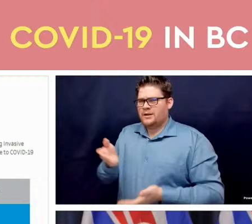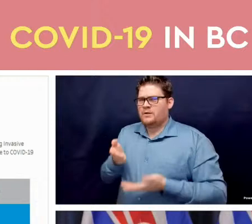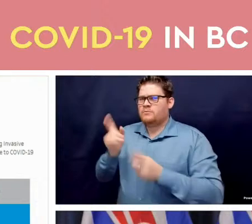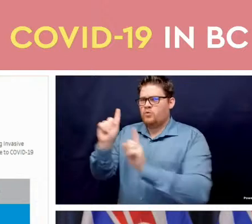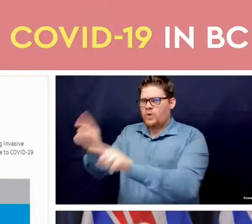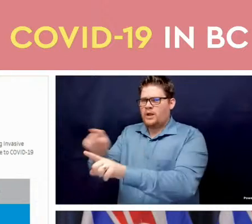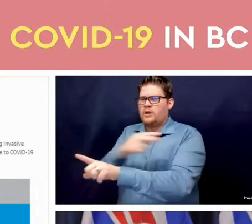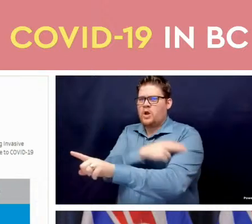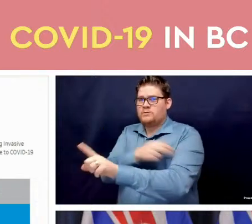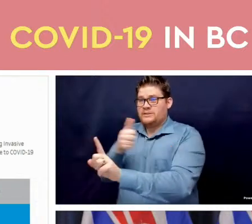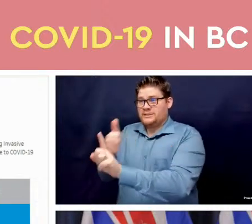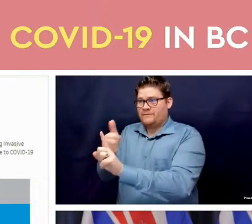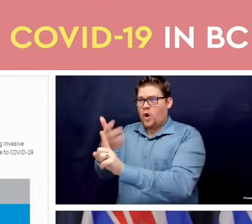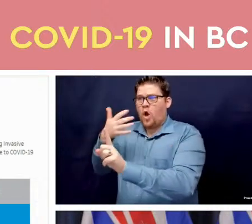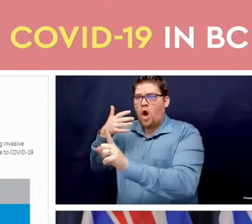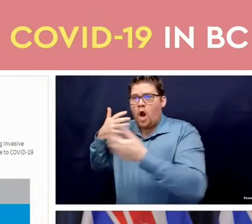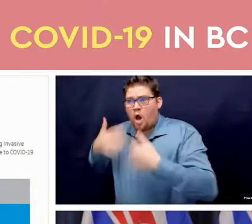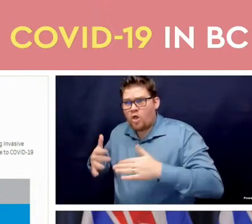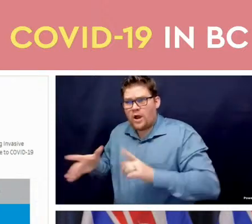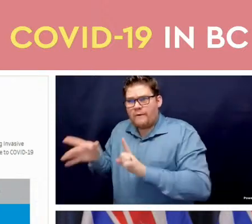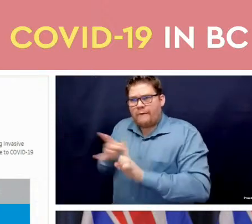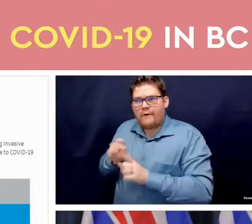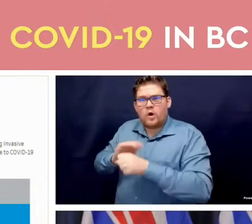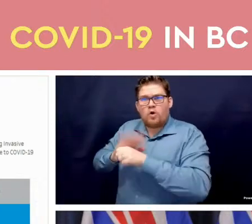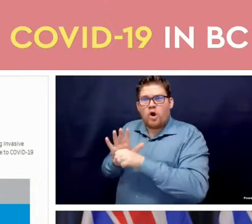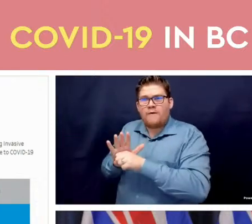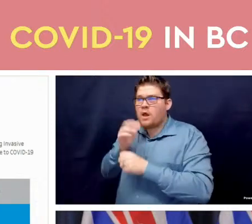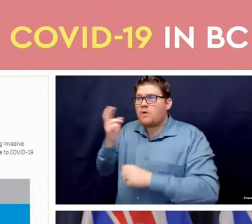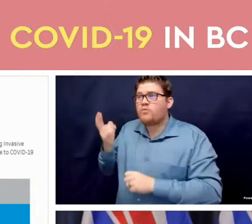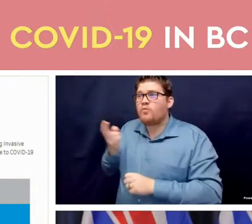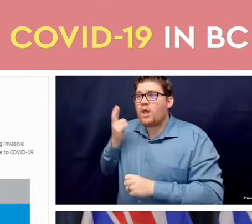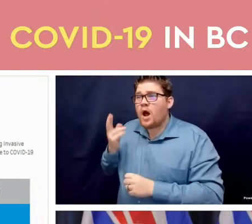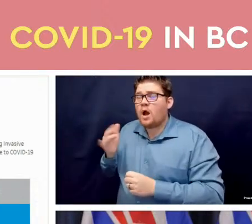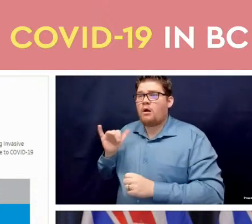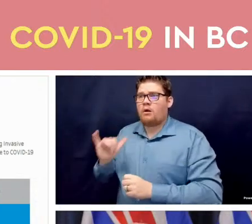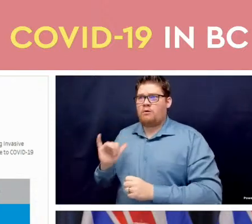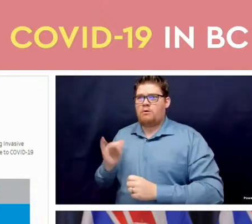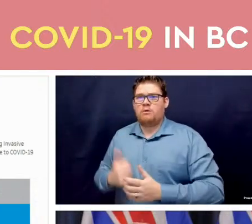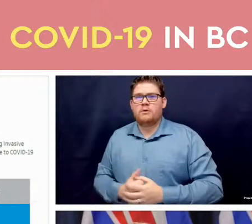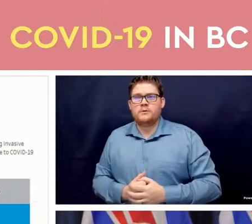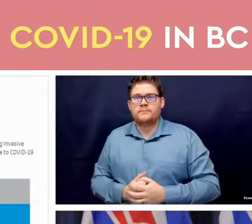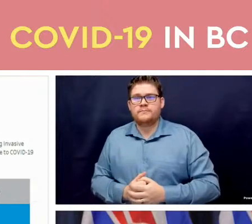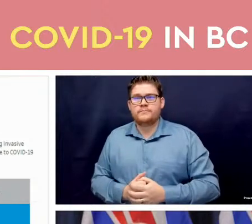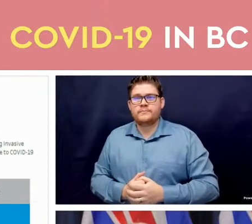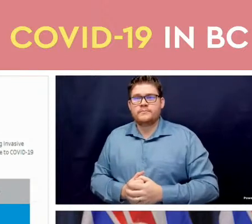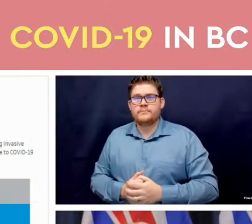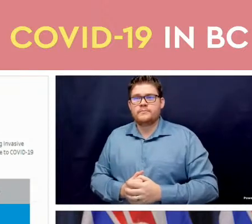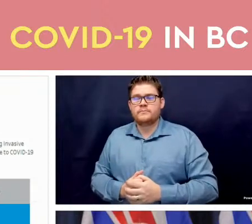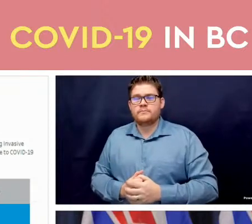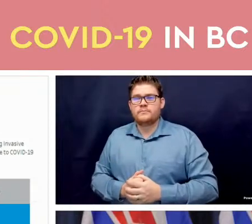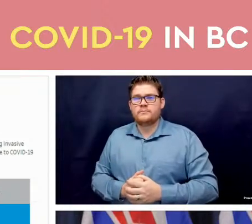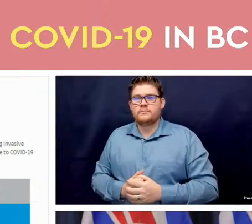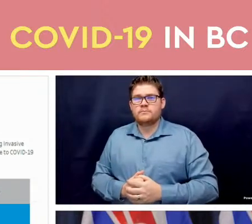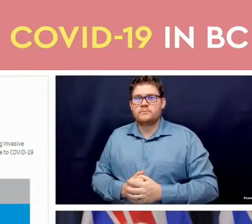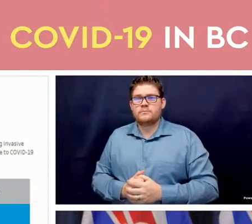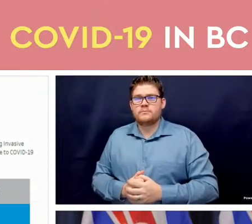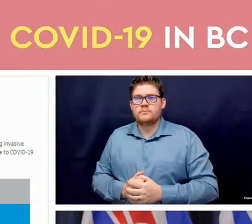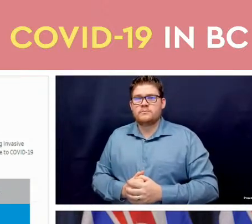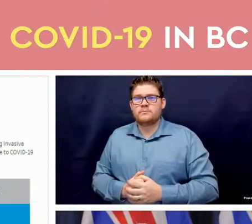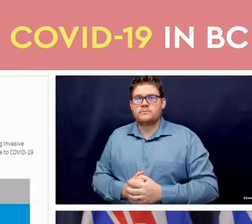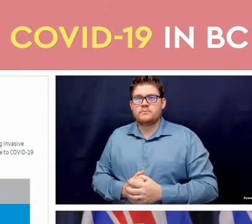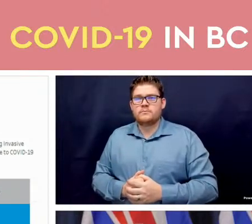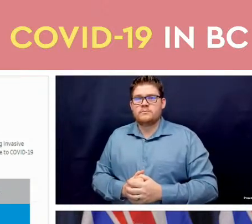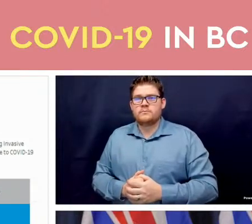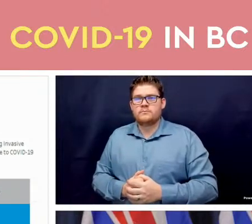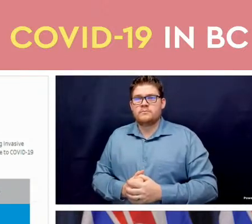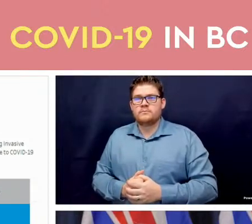COVID diagnosis. And right now, as we're transitioning and we presented what I just showed